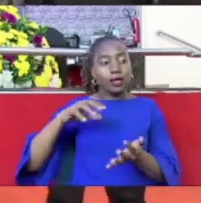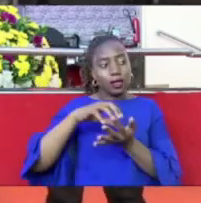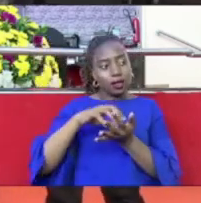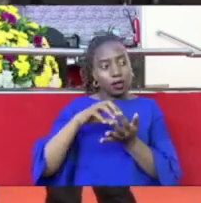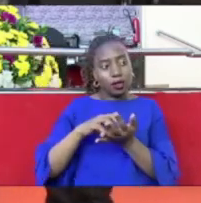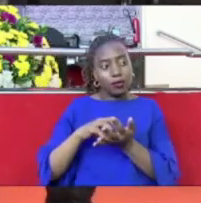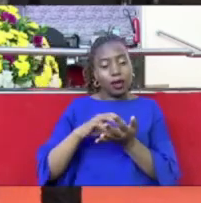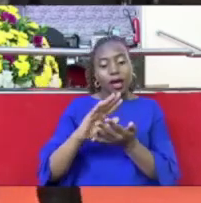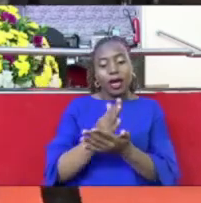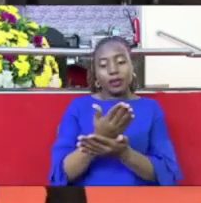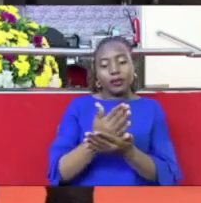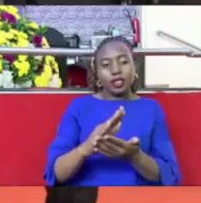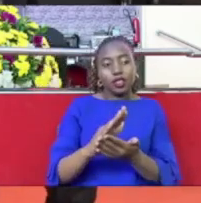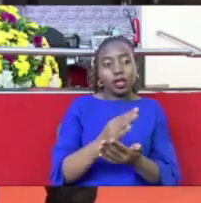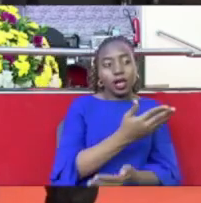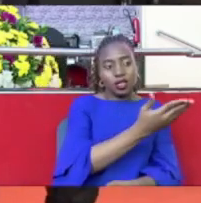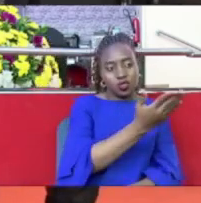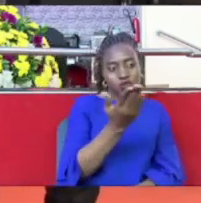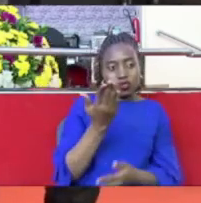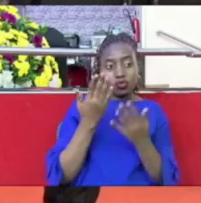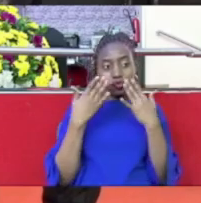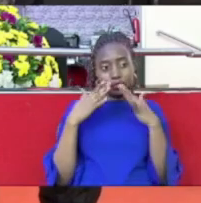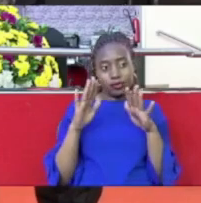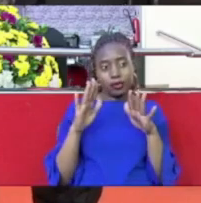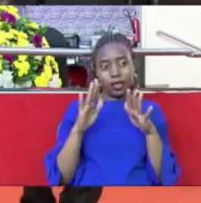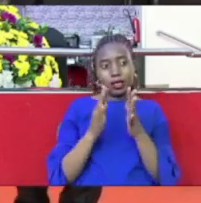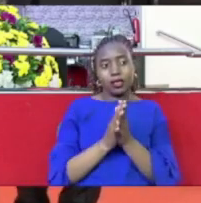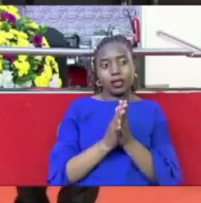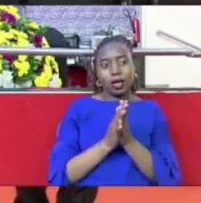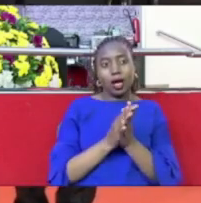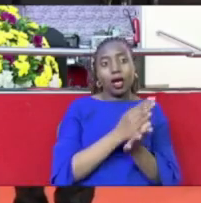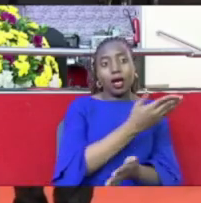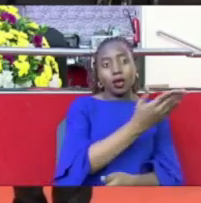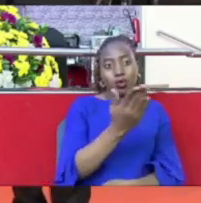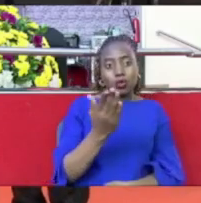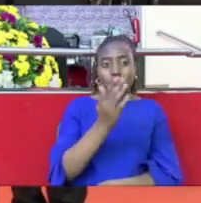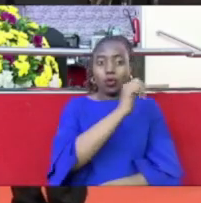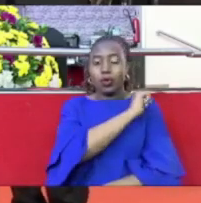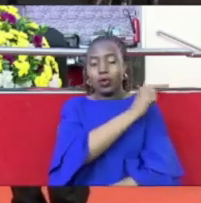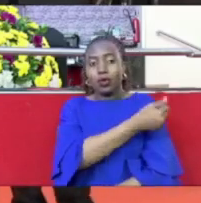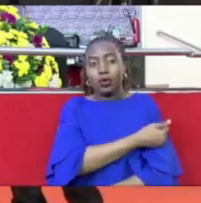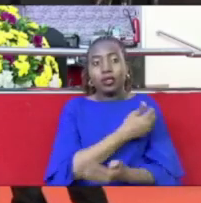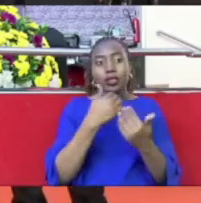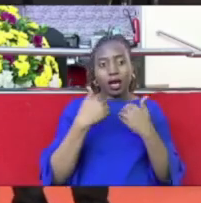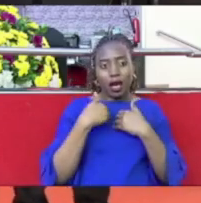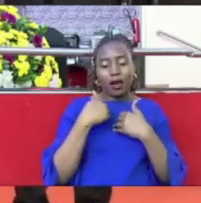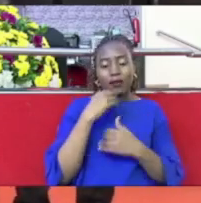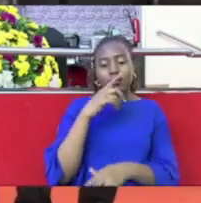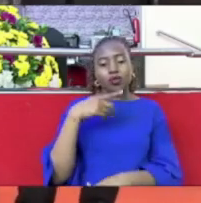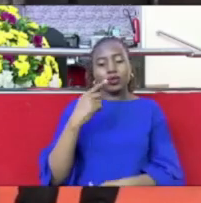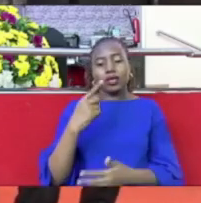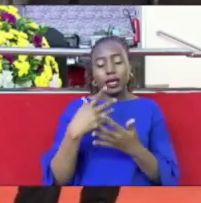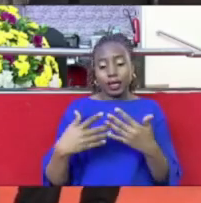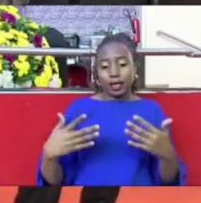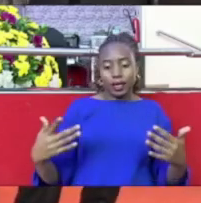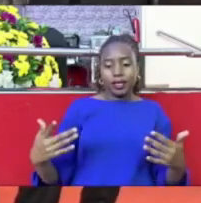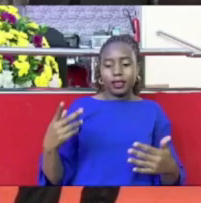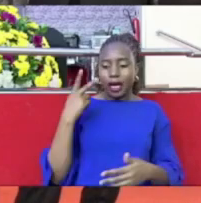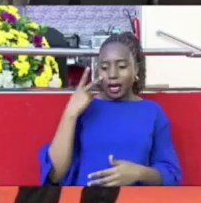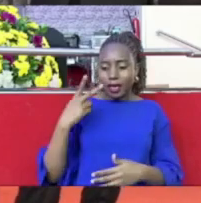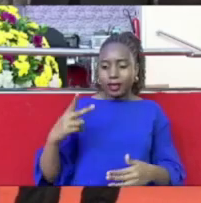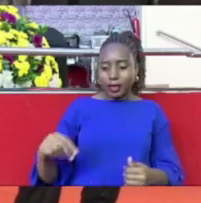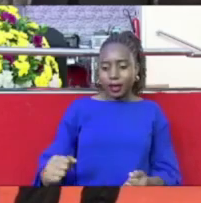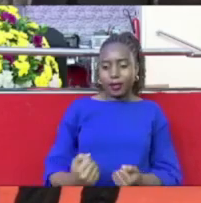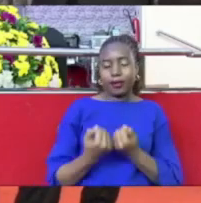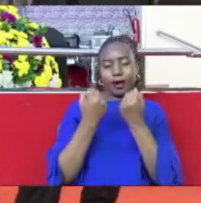been shared to you. Zimeshirikishwa pamoja nasi. You have the authority to say things and see them come to pass. Una mamlaka